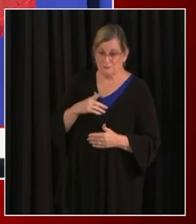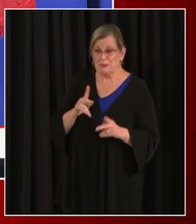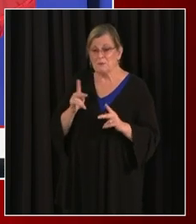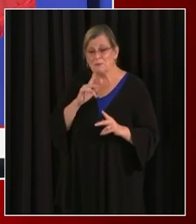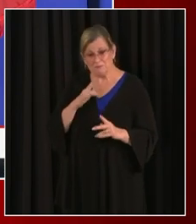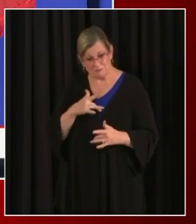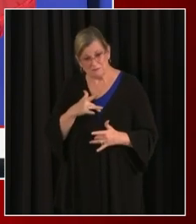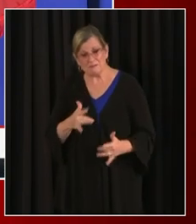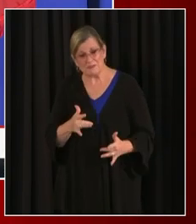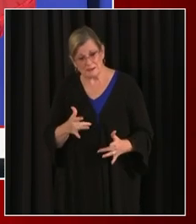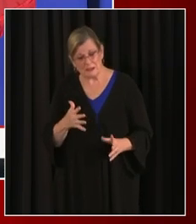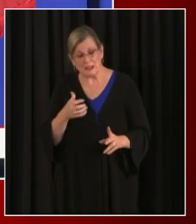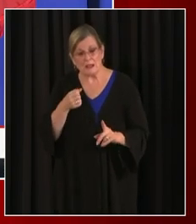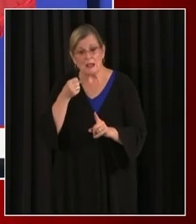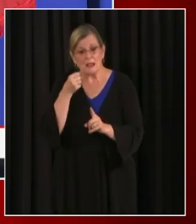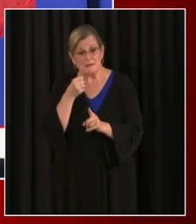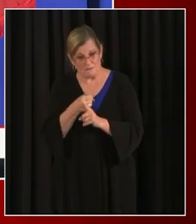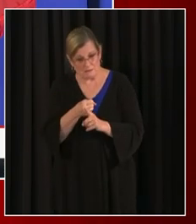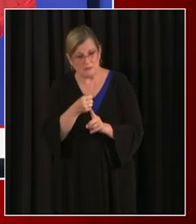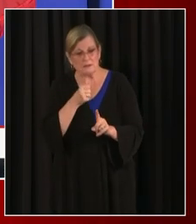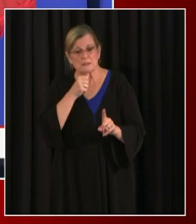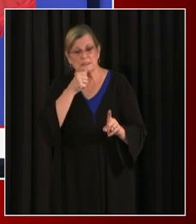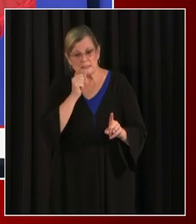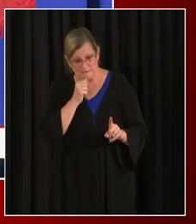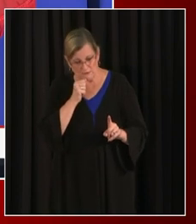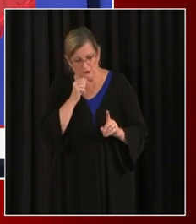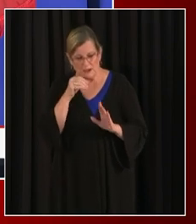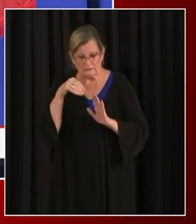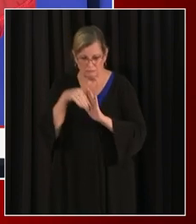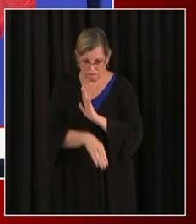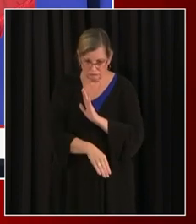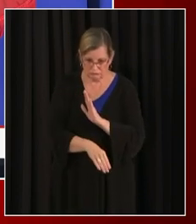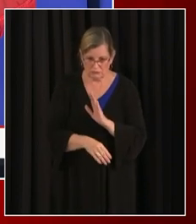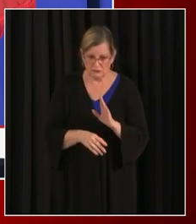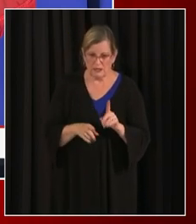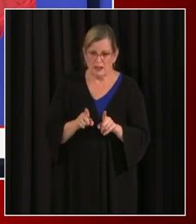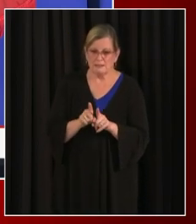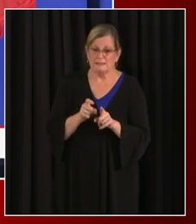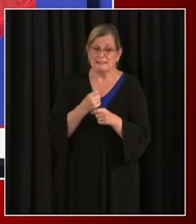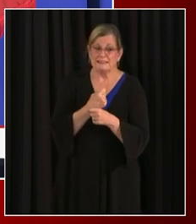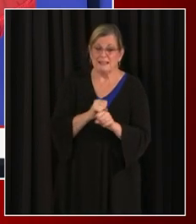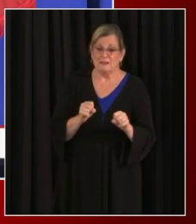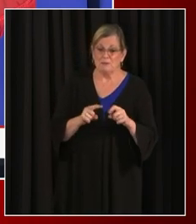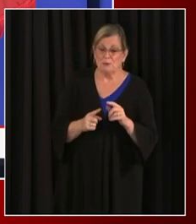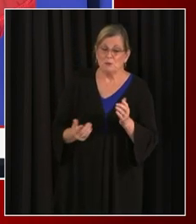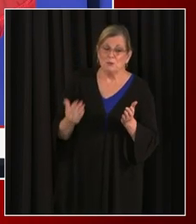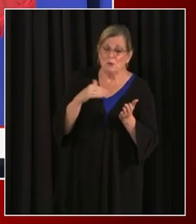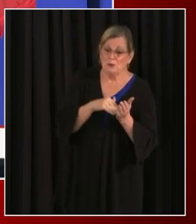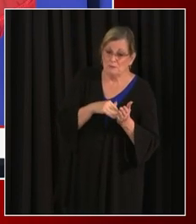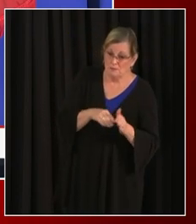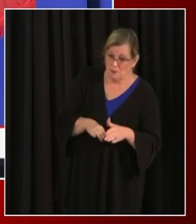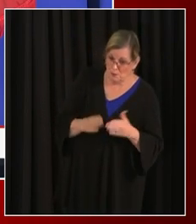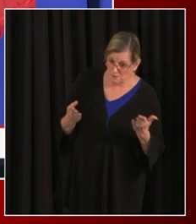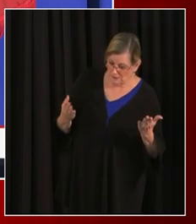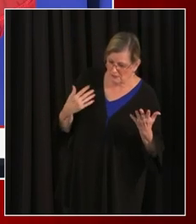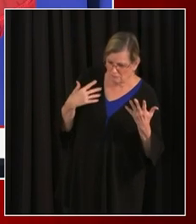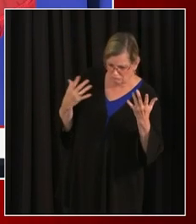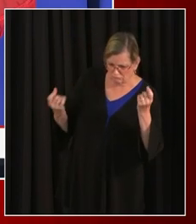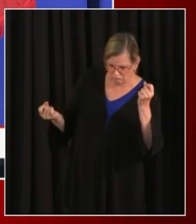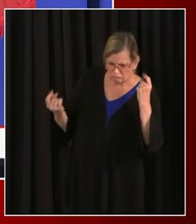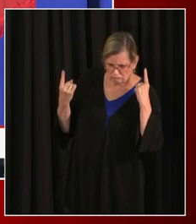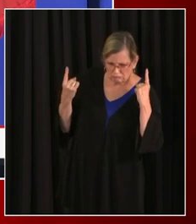most impacted as a safe reopening happens. So I certainly understand that that sentiment,